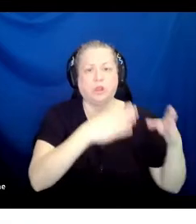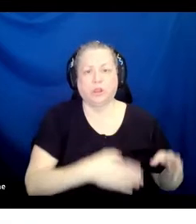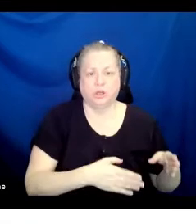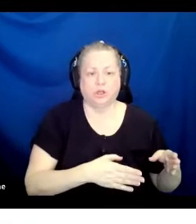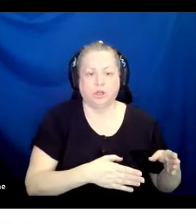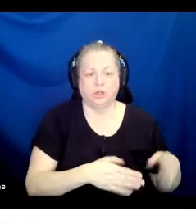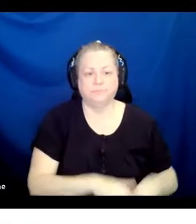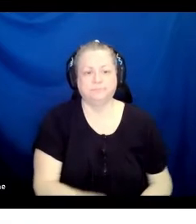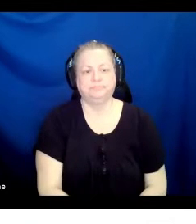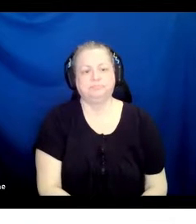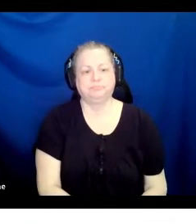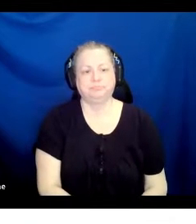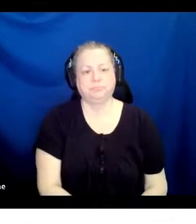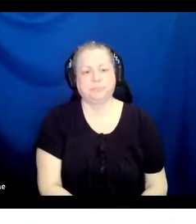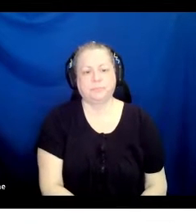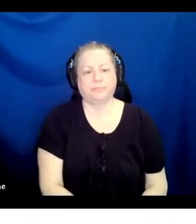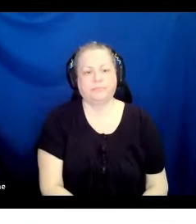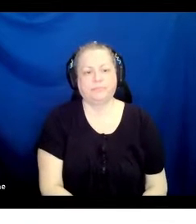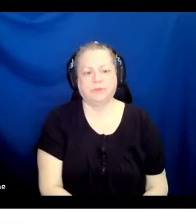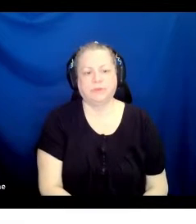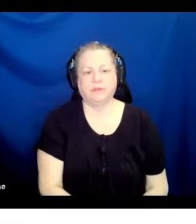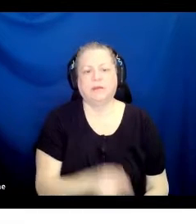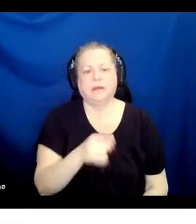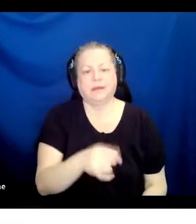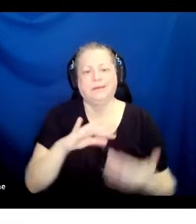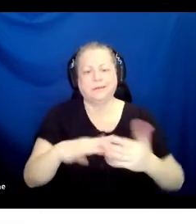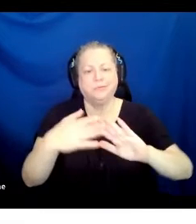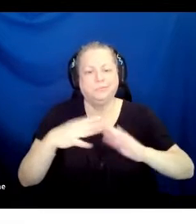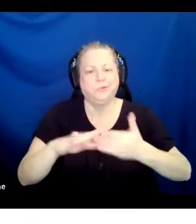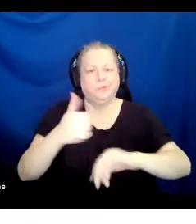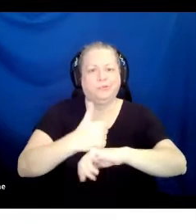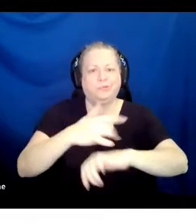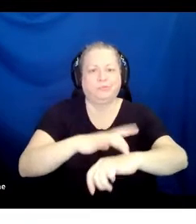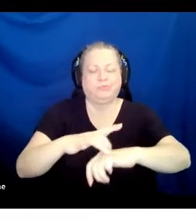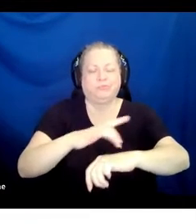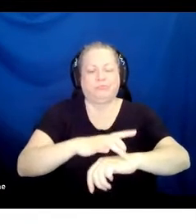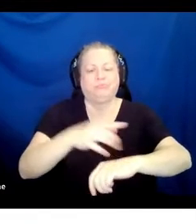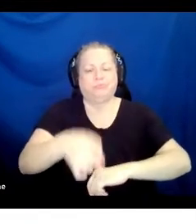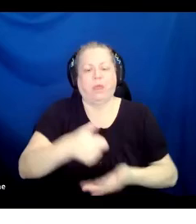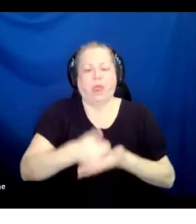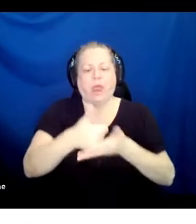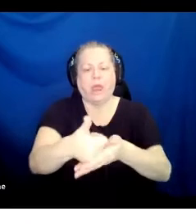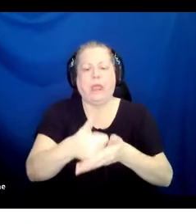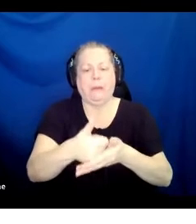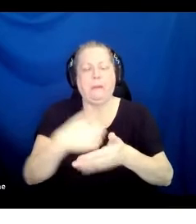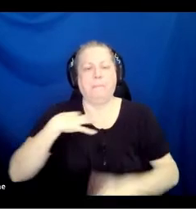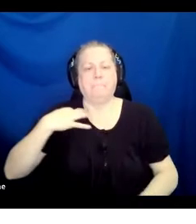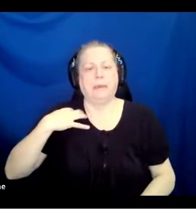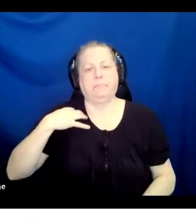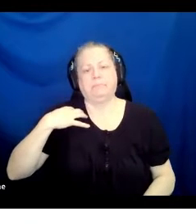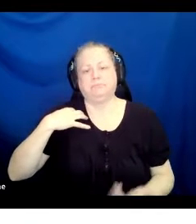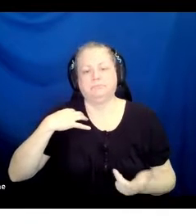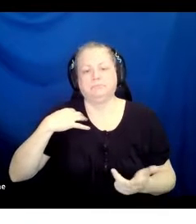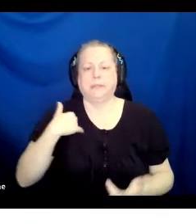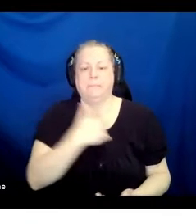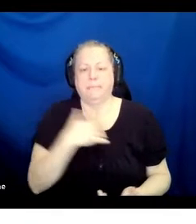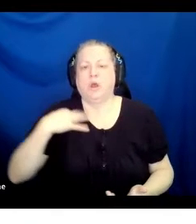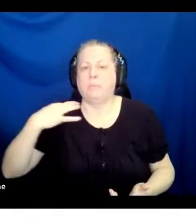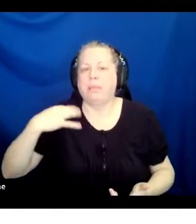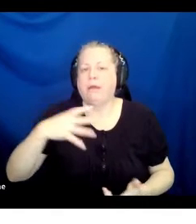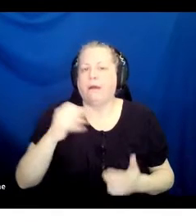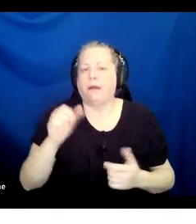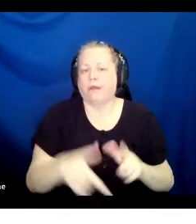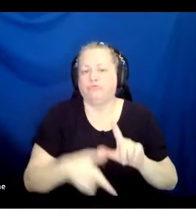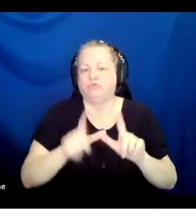And TACs and navigators are community-based resources that help members apply for and renew their health insurance benefits.